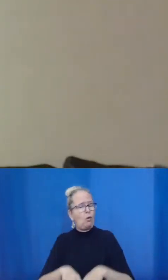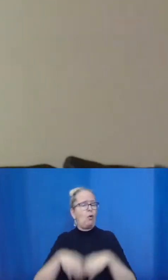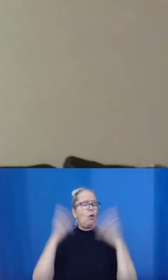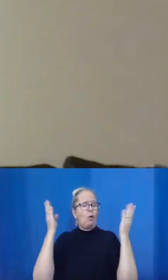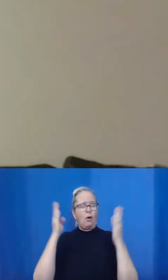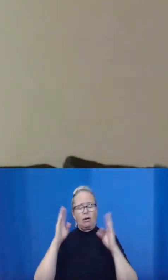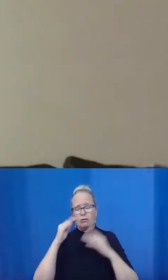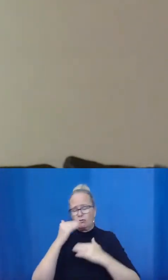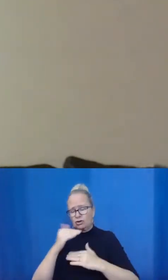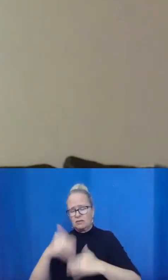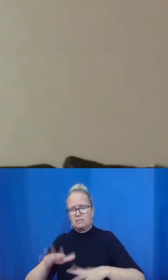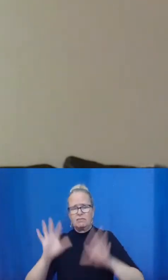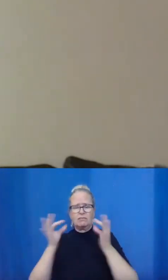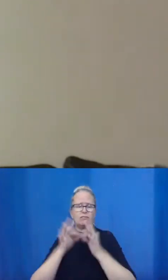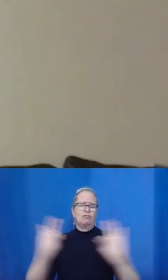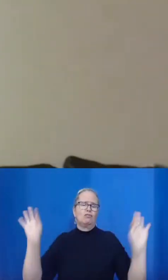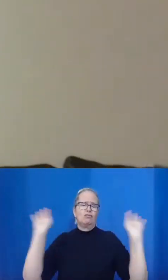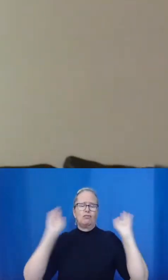unfortunately, we do